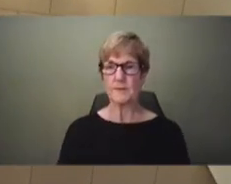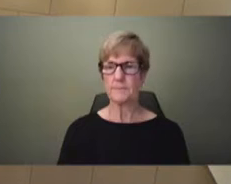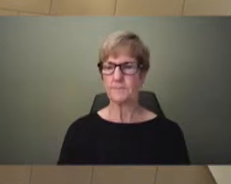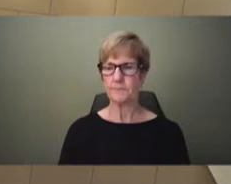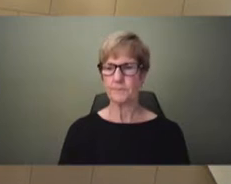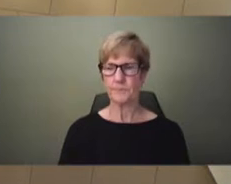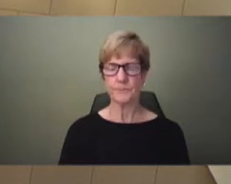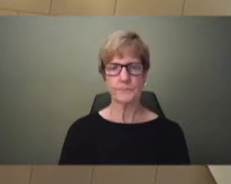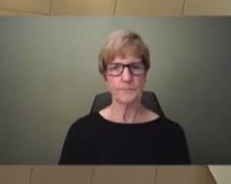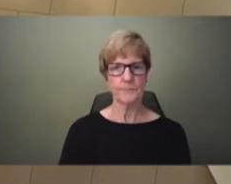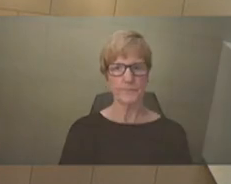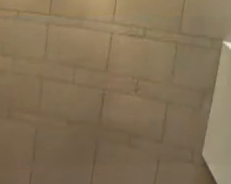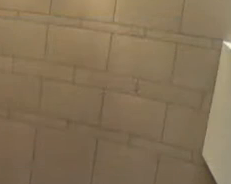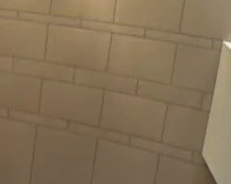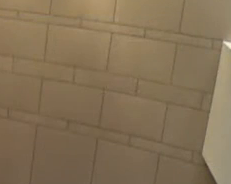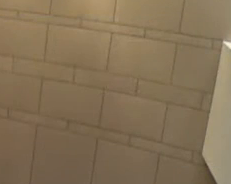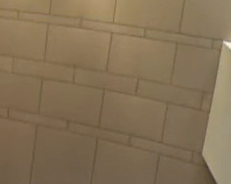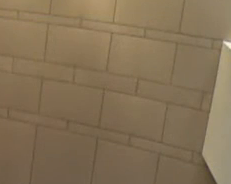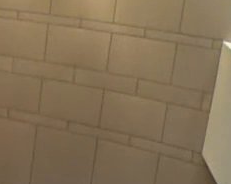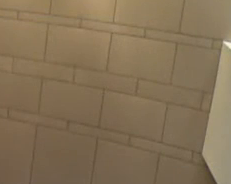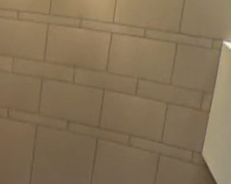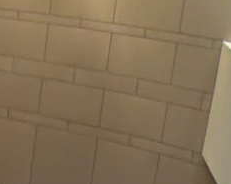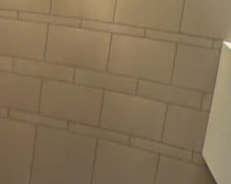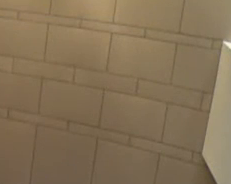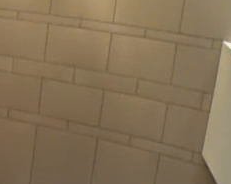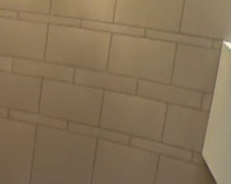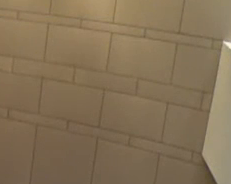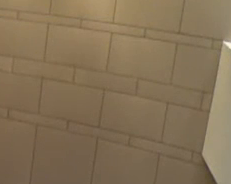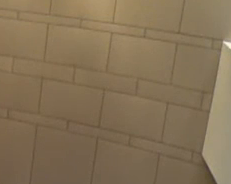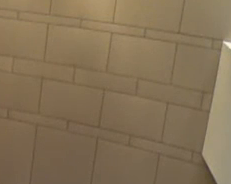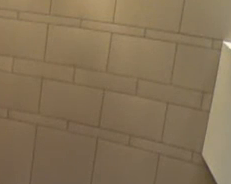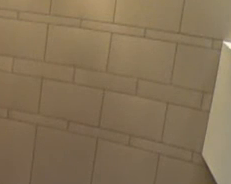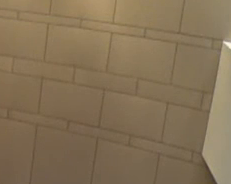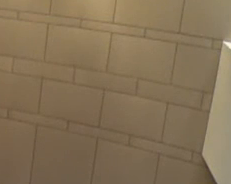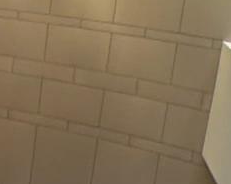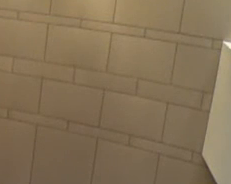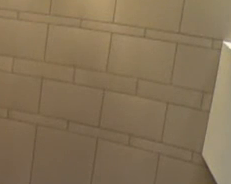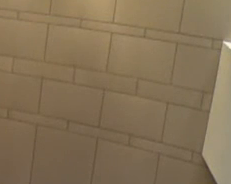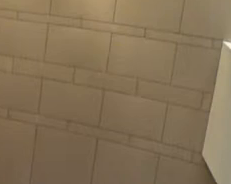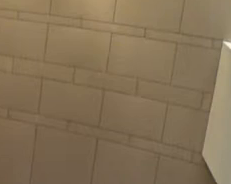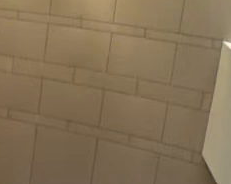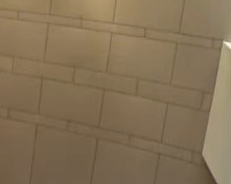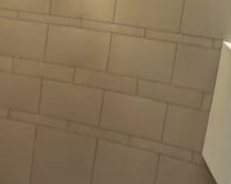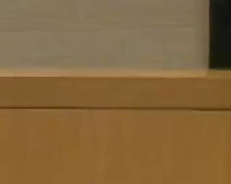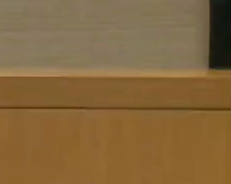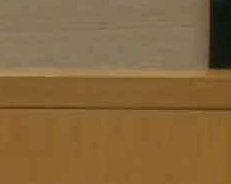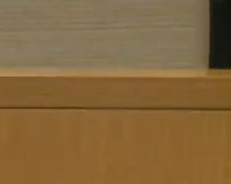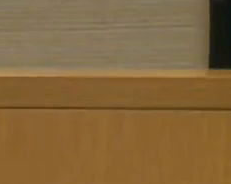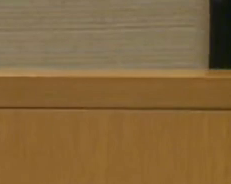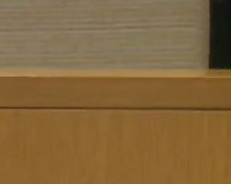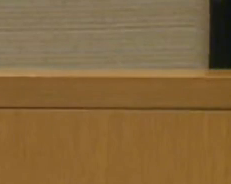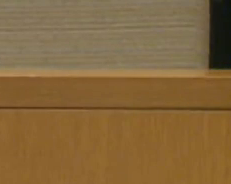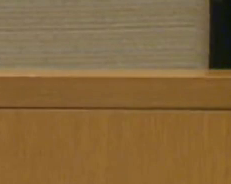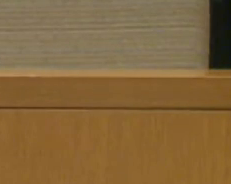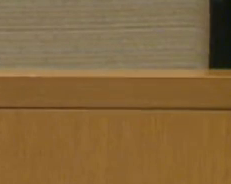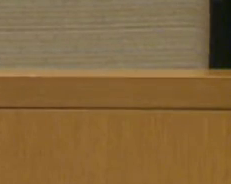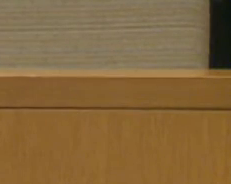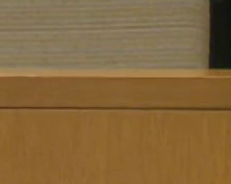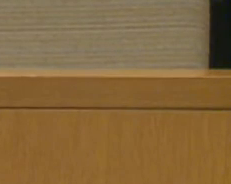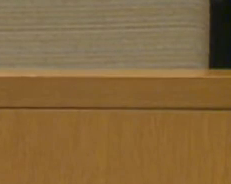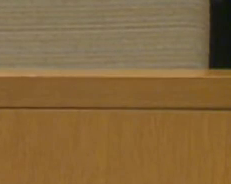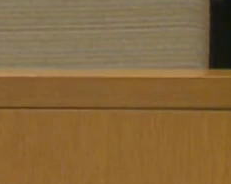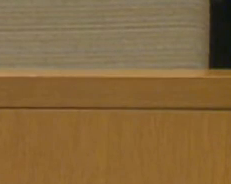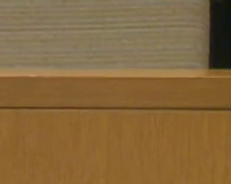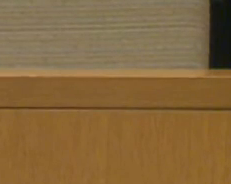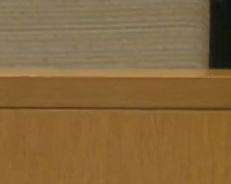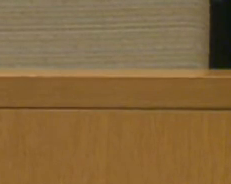they'd like to share this evening thank you thank you very much Mr Lindsay you have good to see you you have three minutes thank you very much uh mayor protim and uh